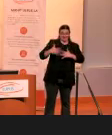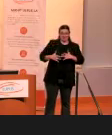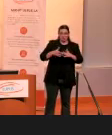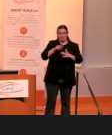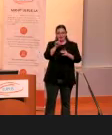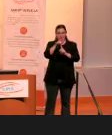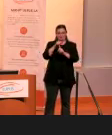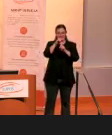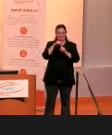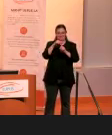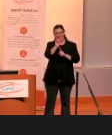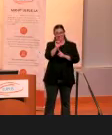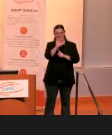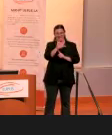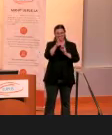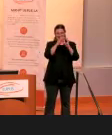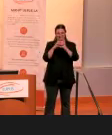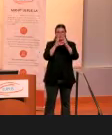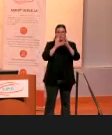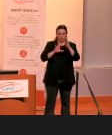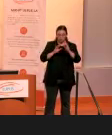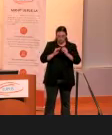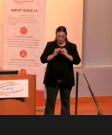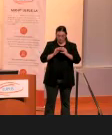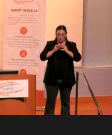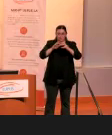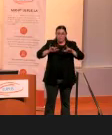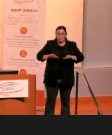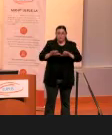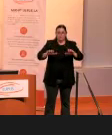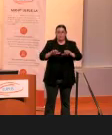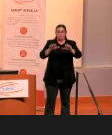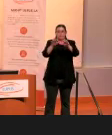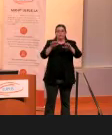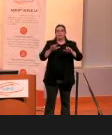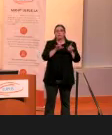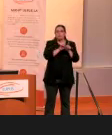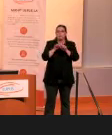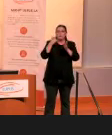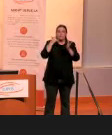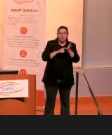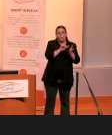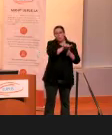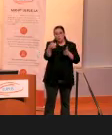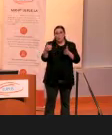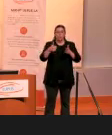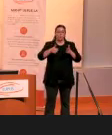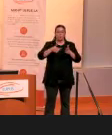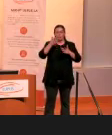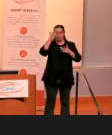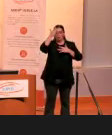and promote autoimmune activity. This has also been demonstrated in a variety of other autoimmune conditions, such